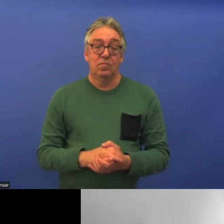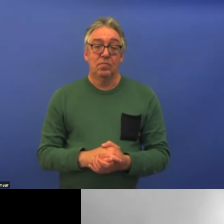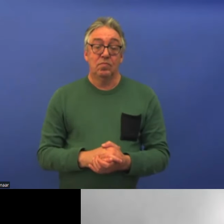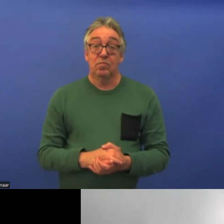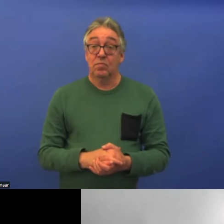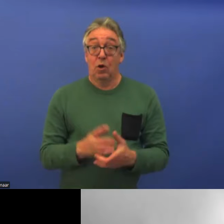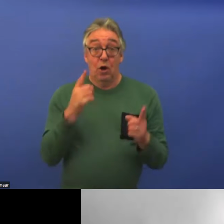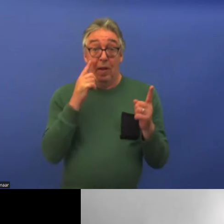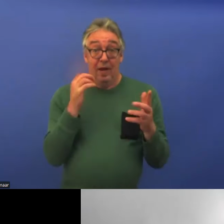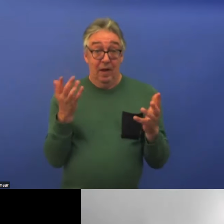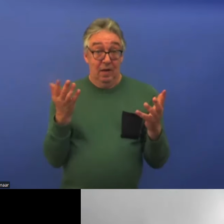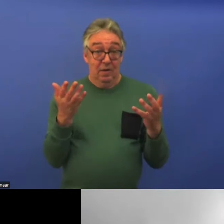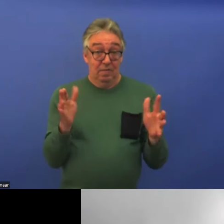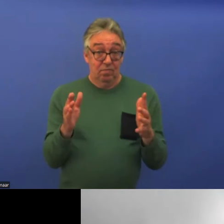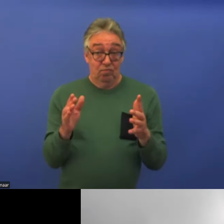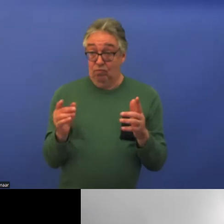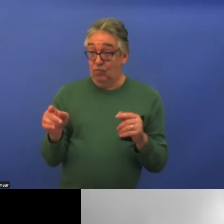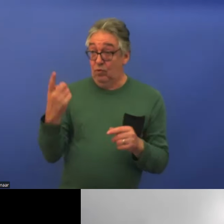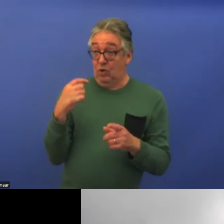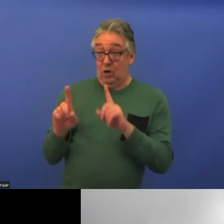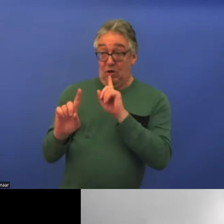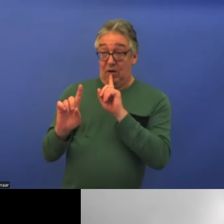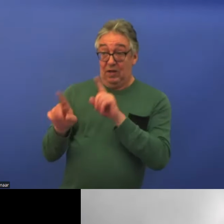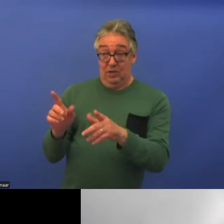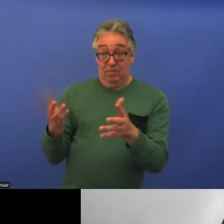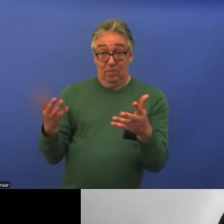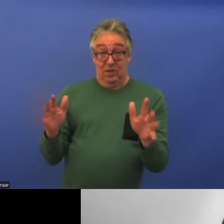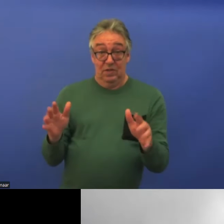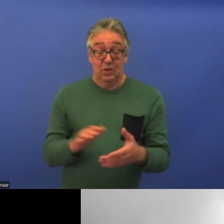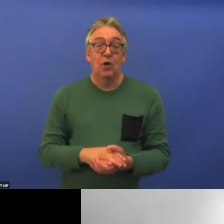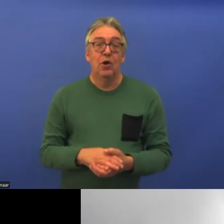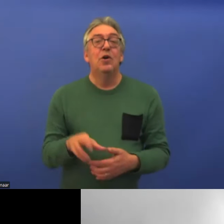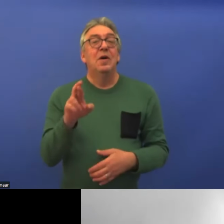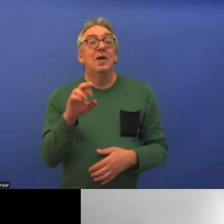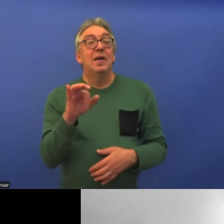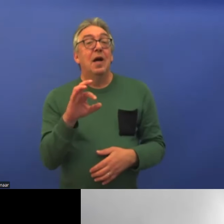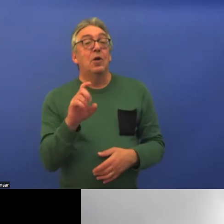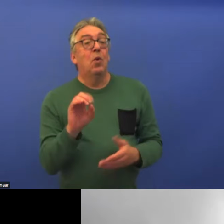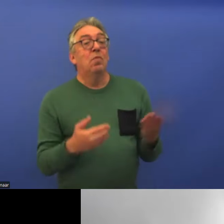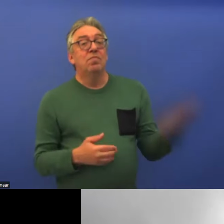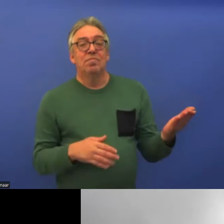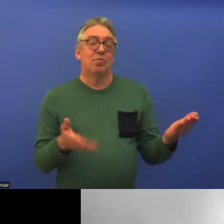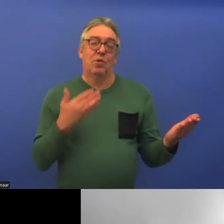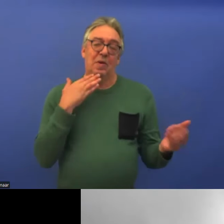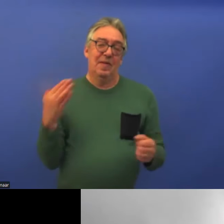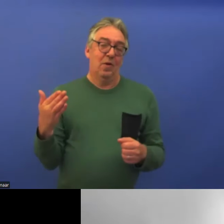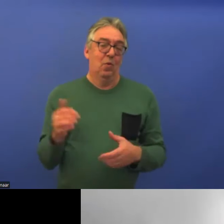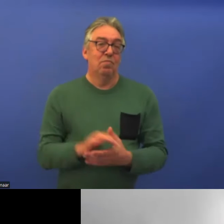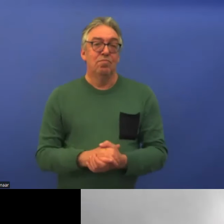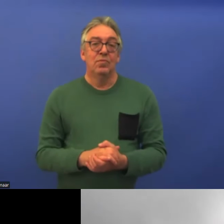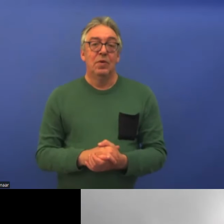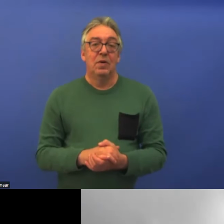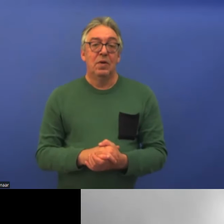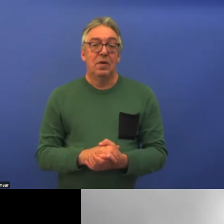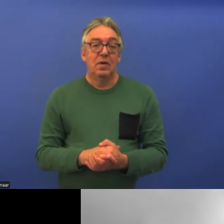that answers the question. Thanks, Ricardo. Thank you, Juan Ignacio, and Juan was thanking you in the chat. I'll